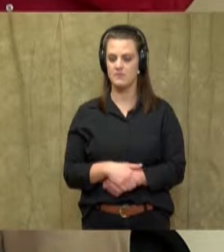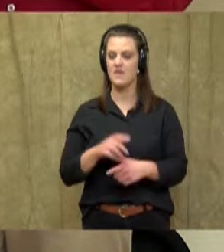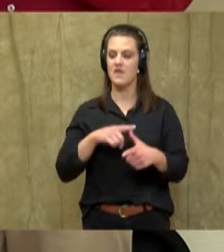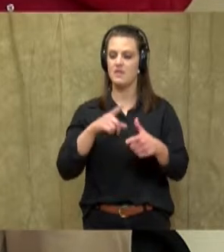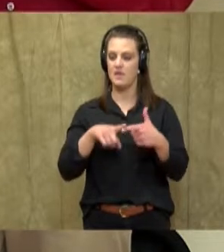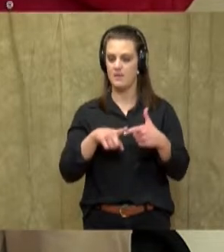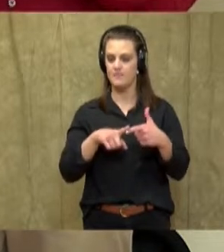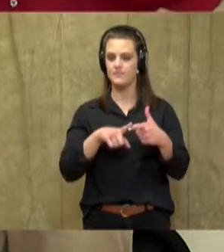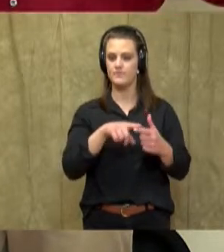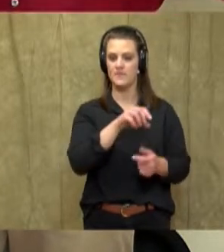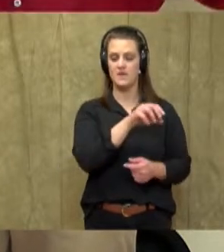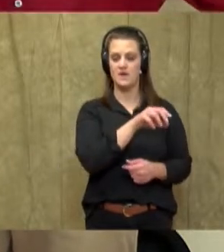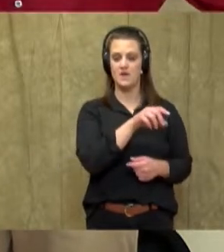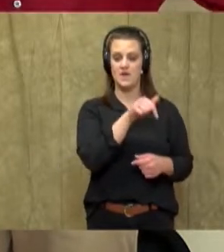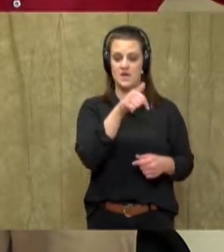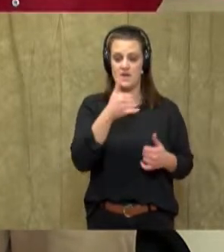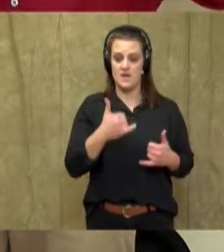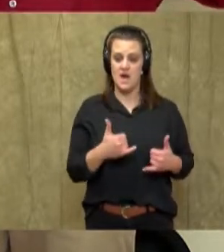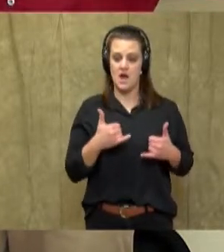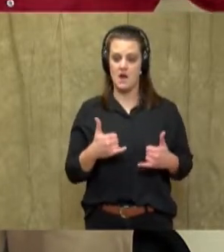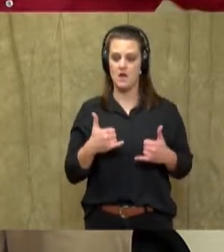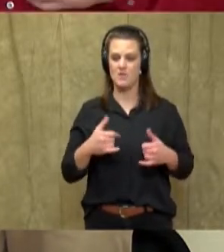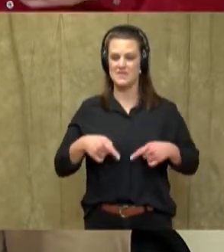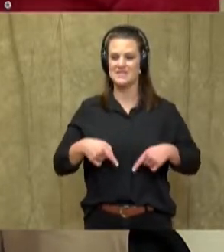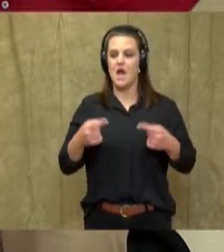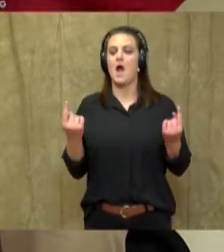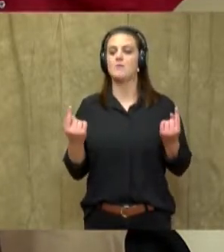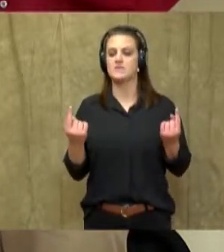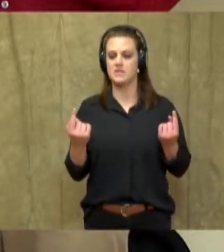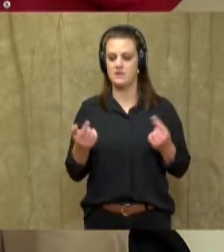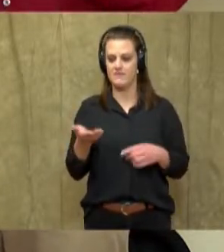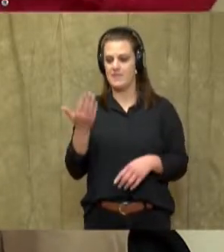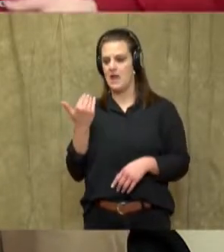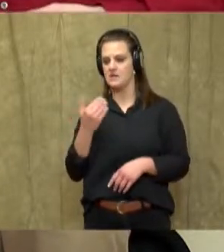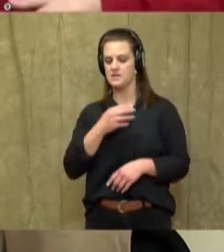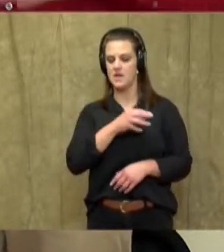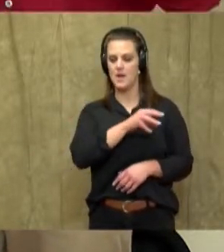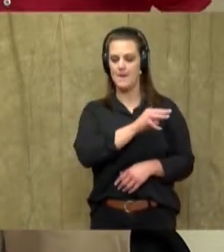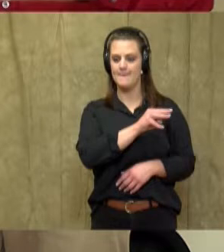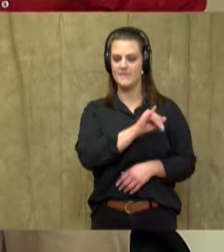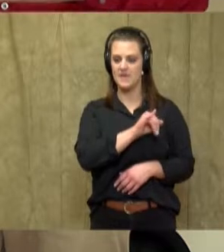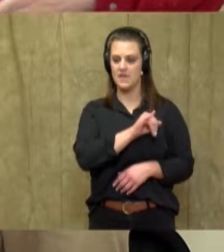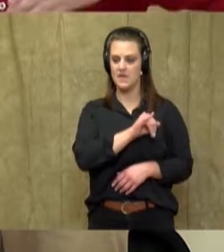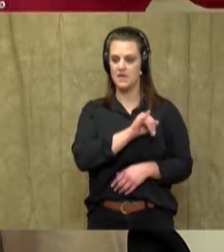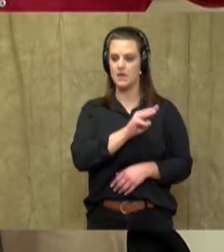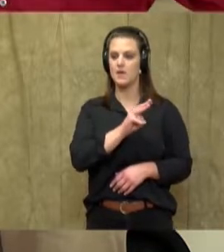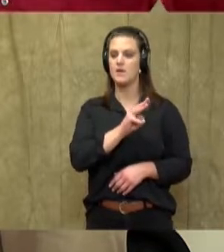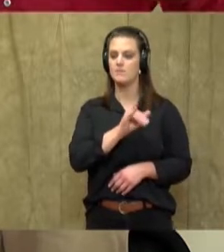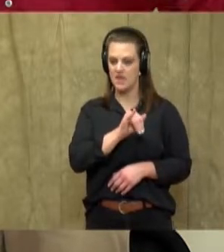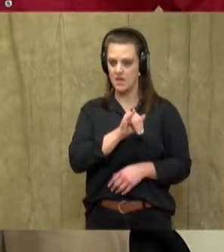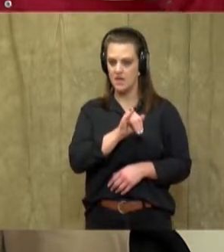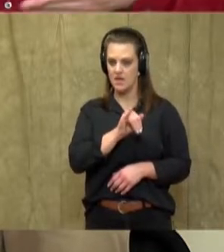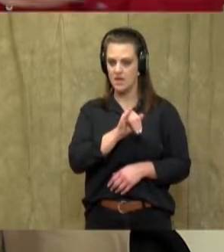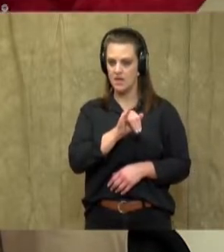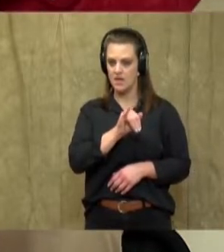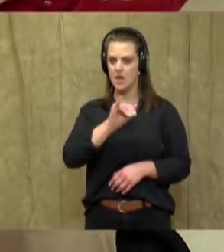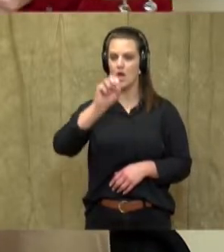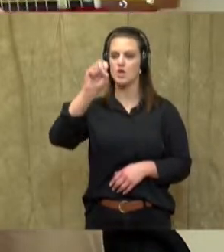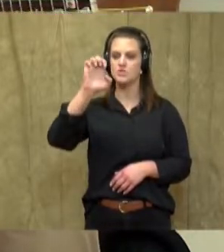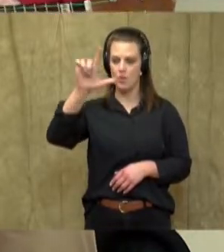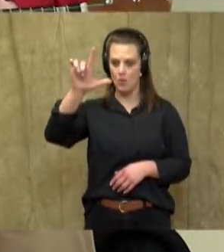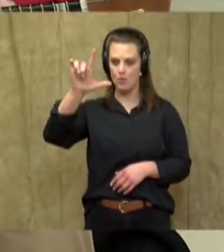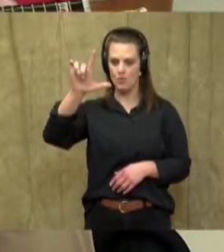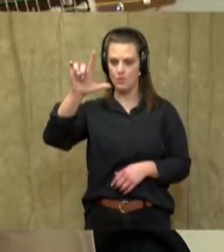And another. This is kind of the opposite of the last one. It has me, followed by another